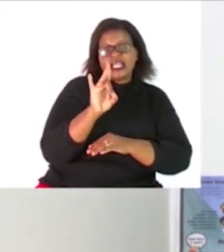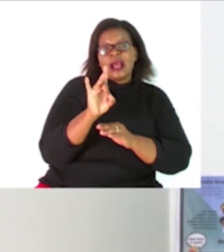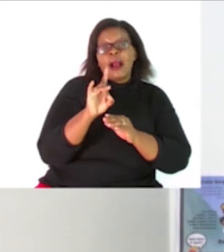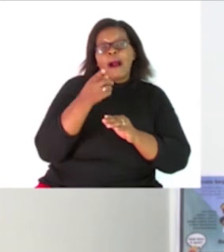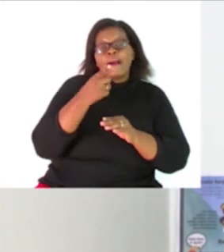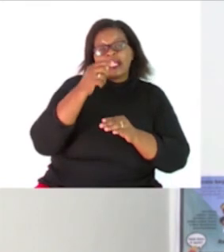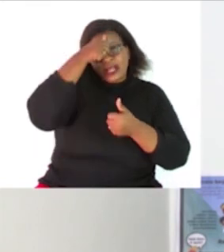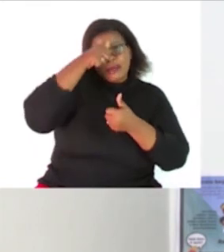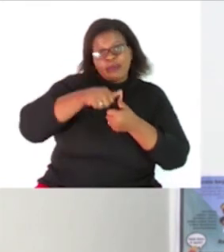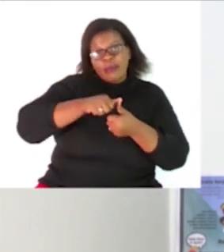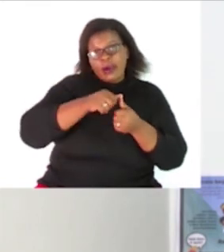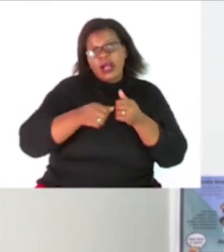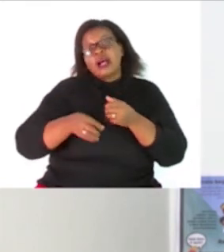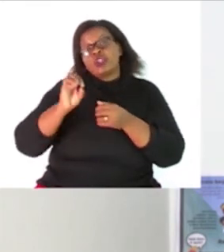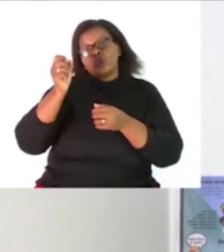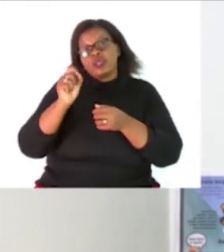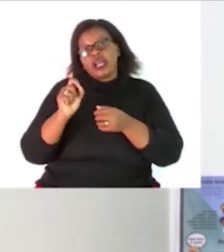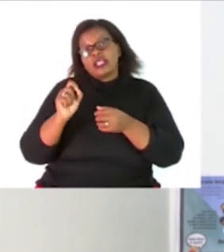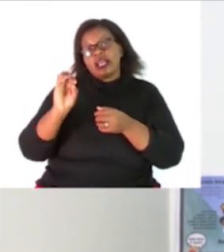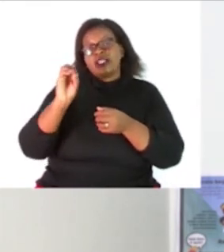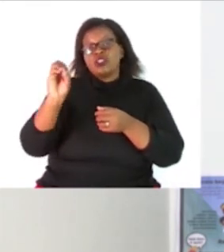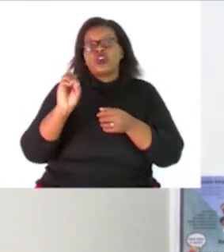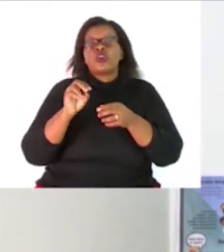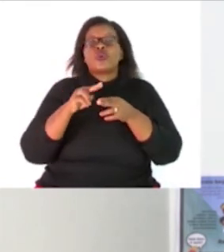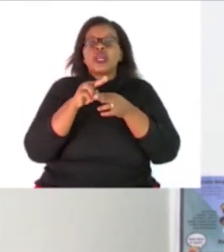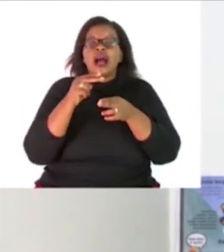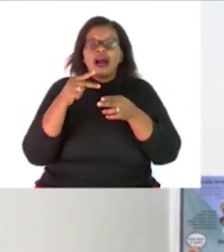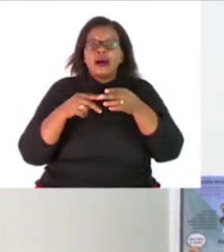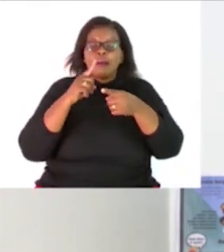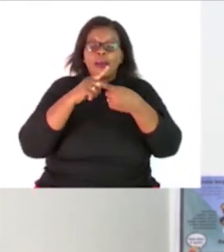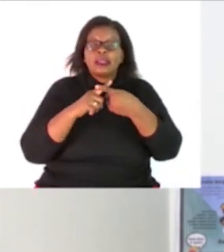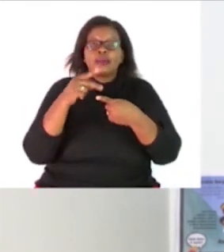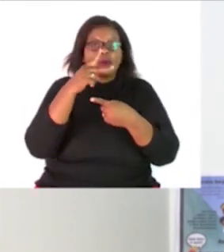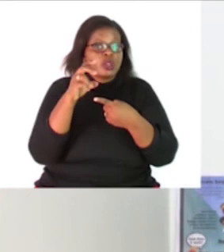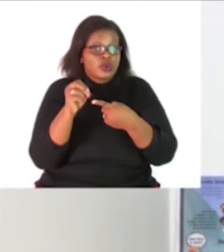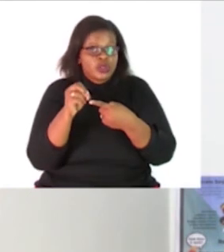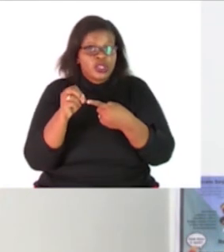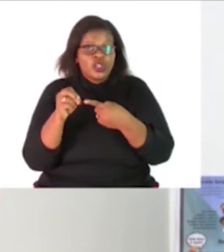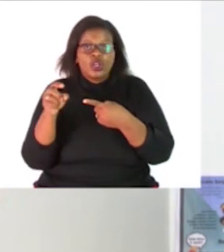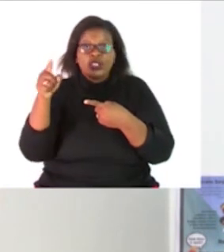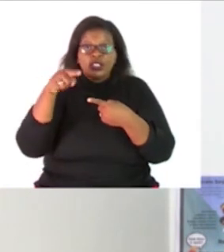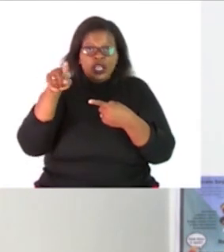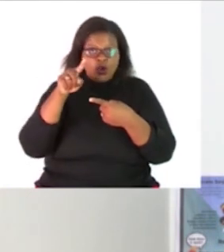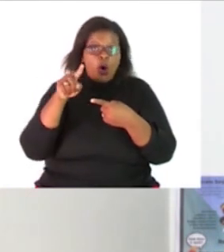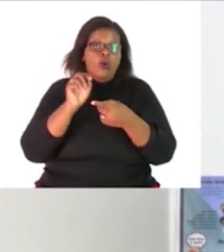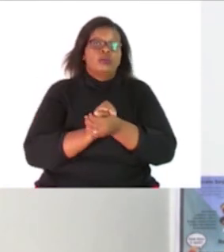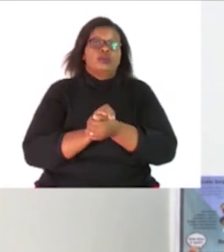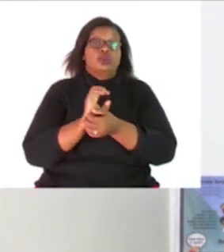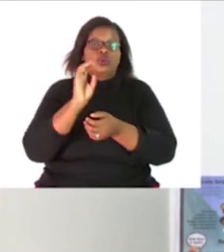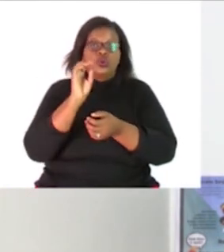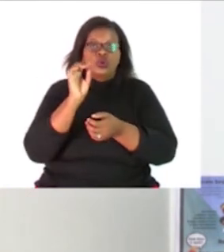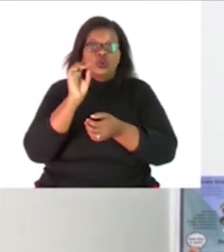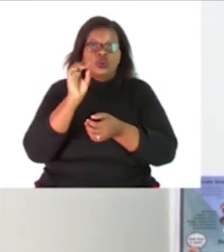8. Now, remember, we have a placeholder here, which is 0. We put our